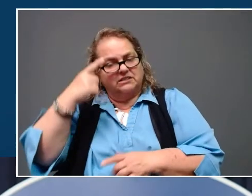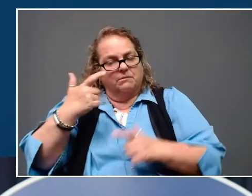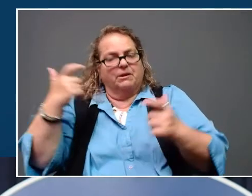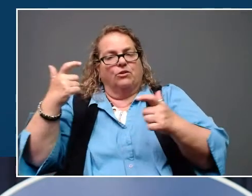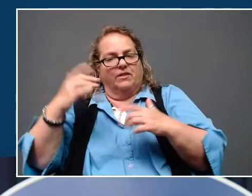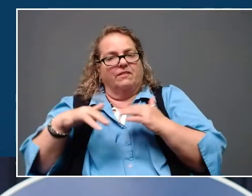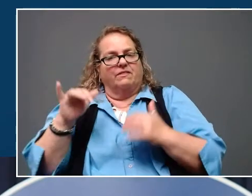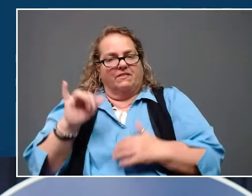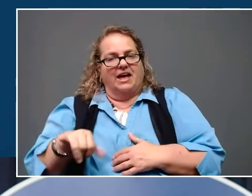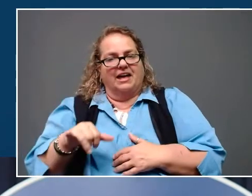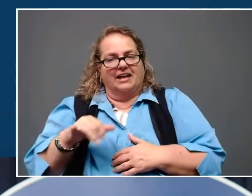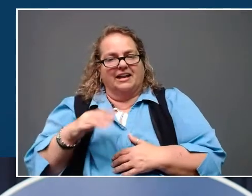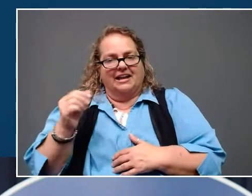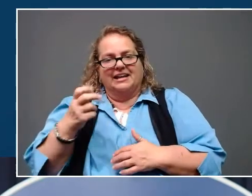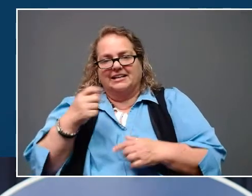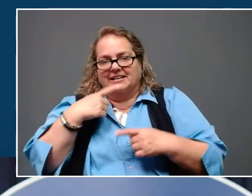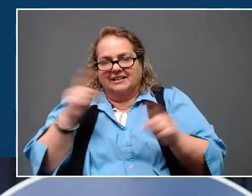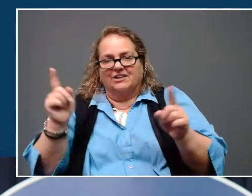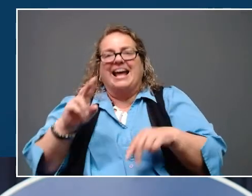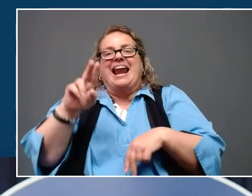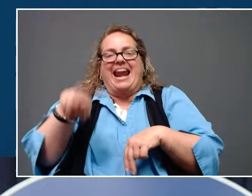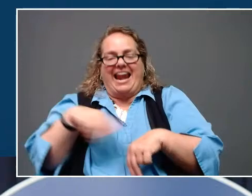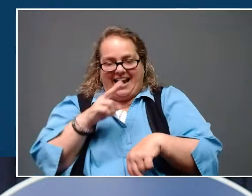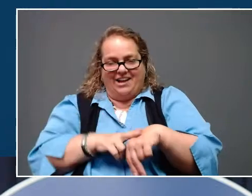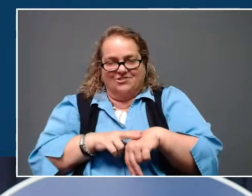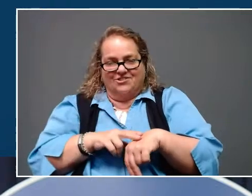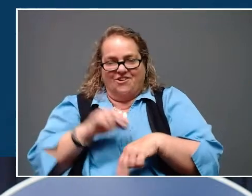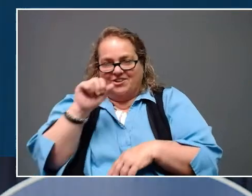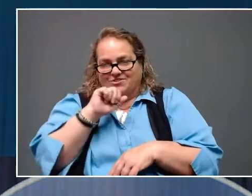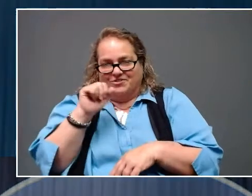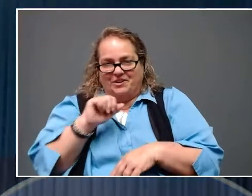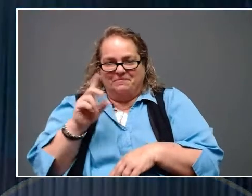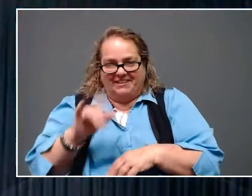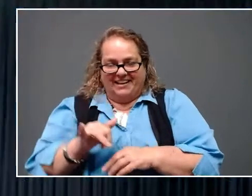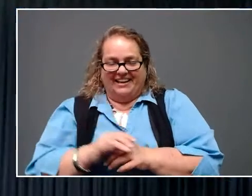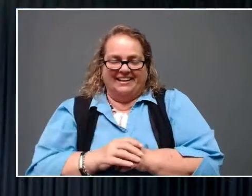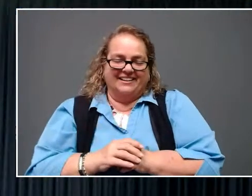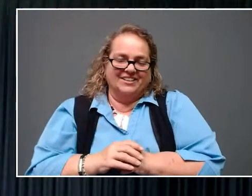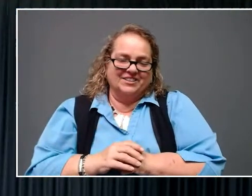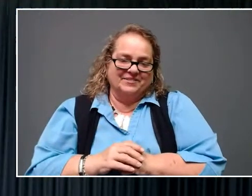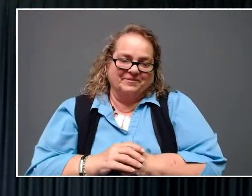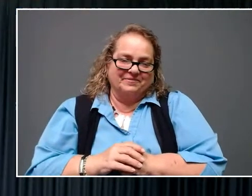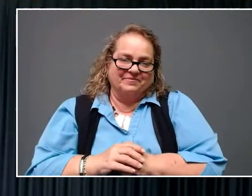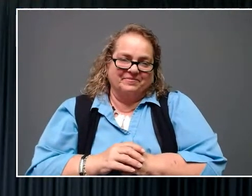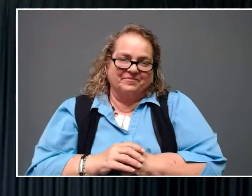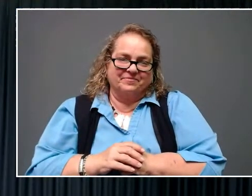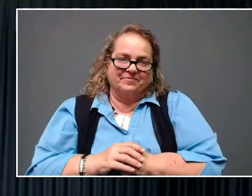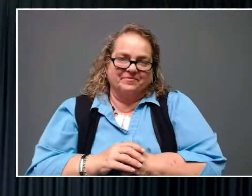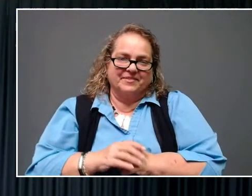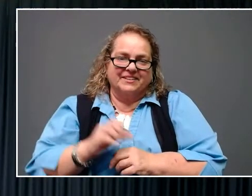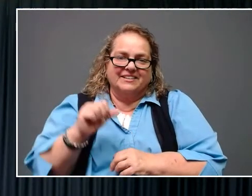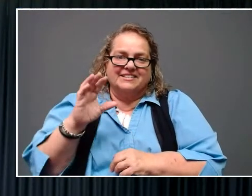and declared it National Ice Cream Day. So that's why,